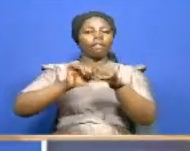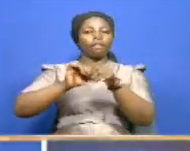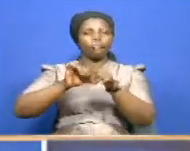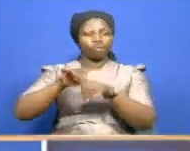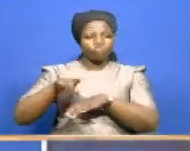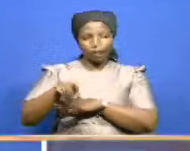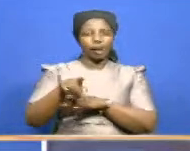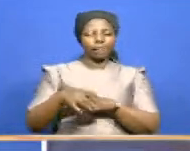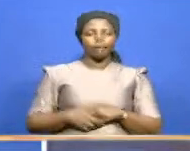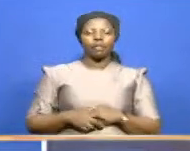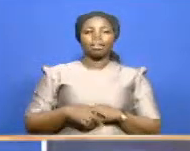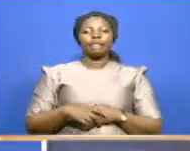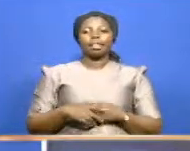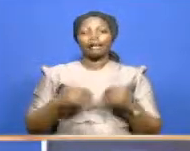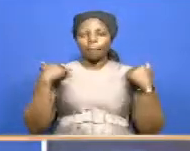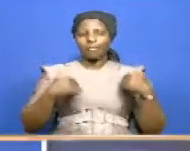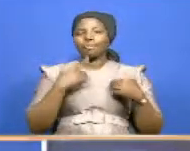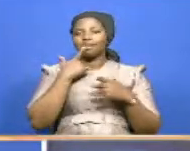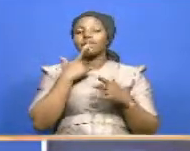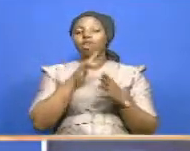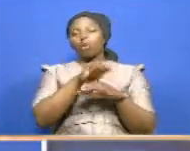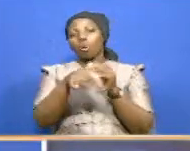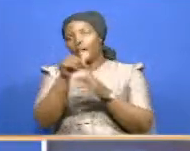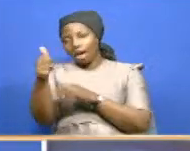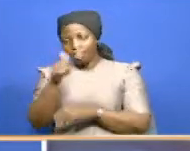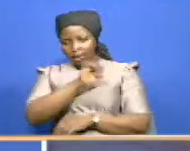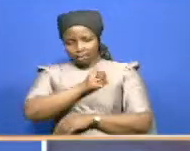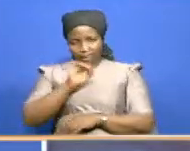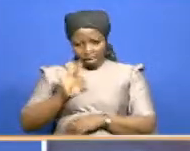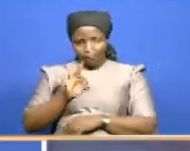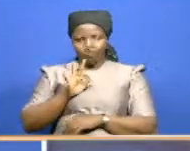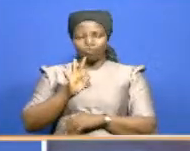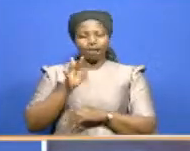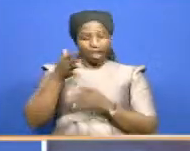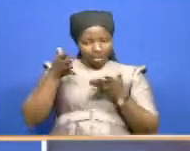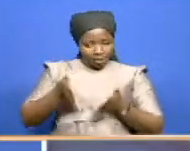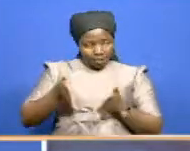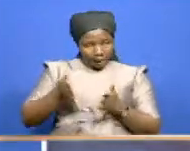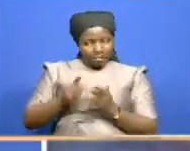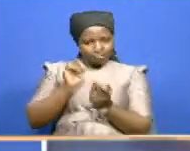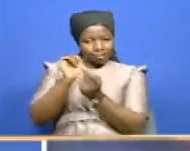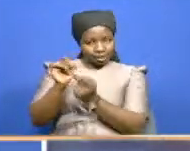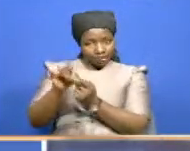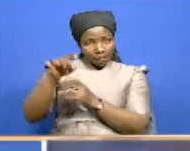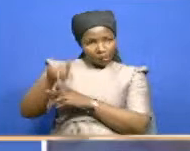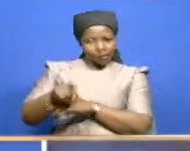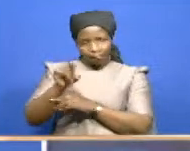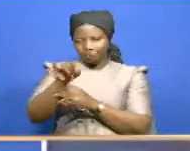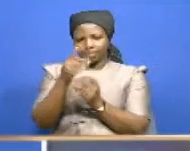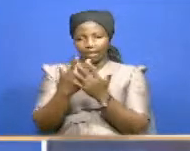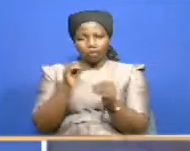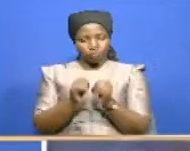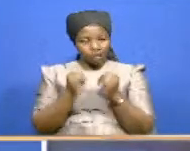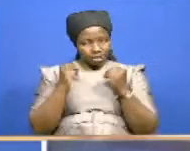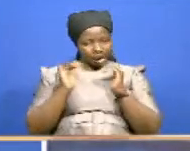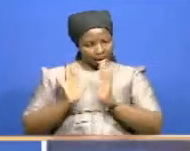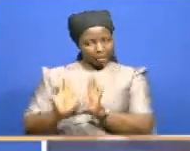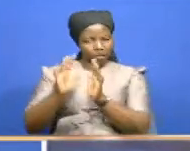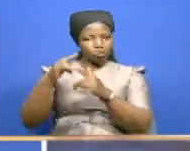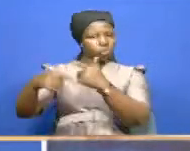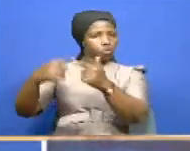wale wafanyakazi wetu pia wapimwe, na hiyo ndio kitu ambao nimeacha sasa hii